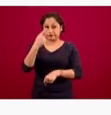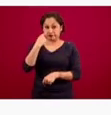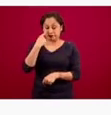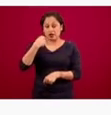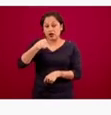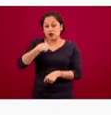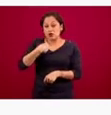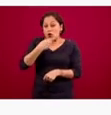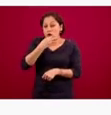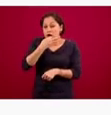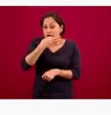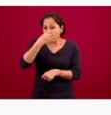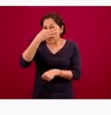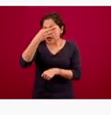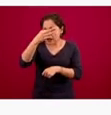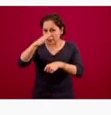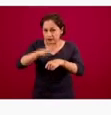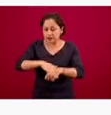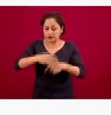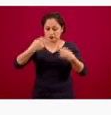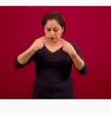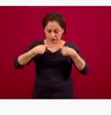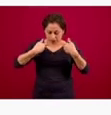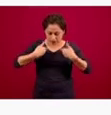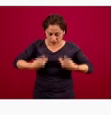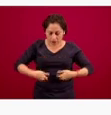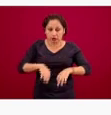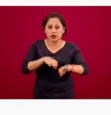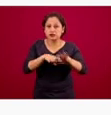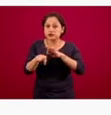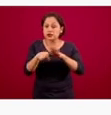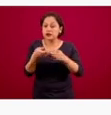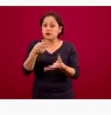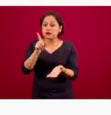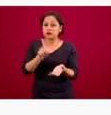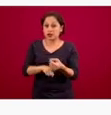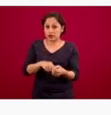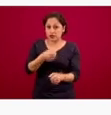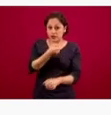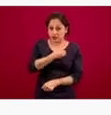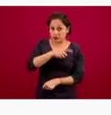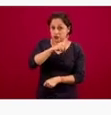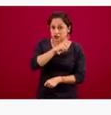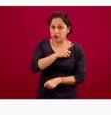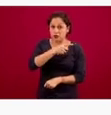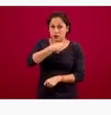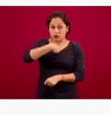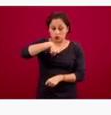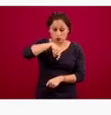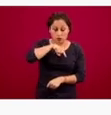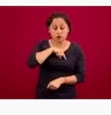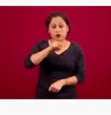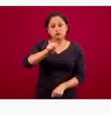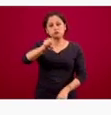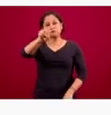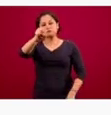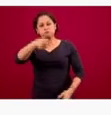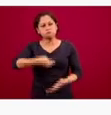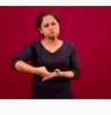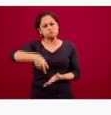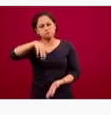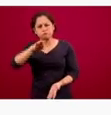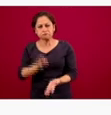responses, international recommendations. So we need to be very aware of this situation. Second, we